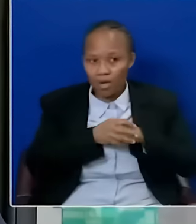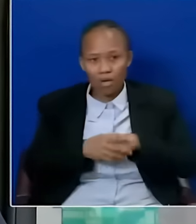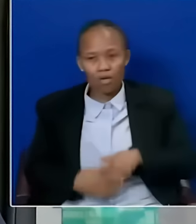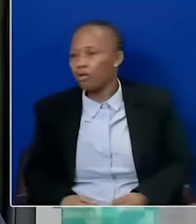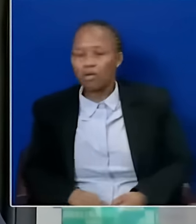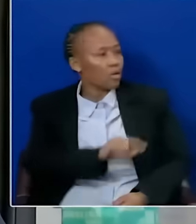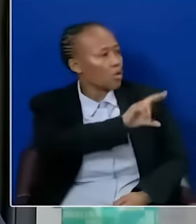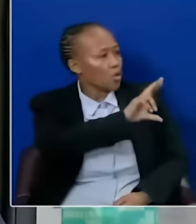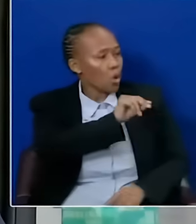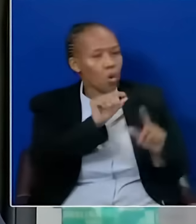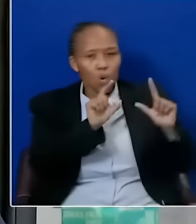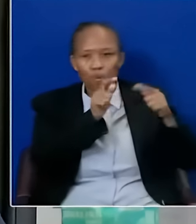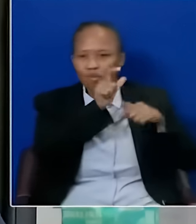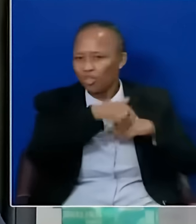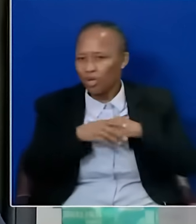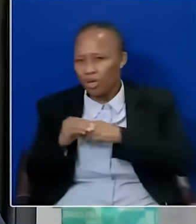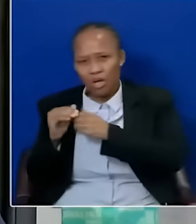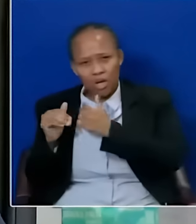Back at their original station, Commissioner.